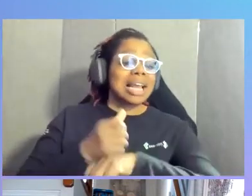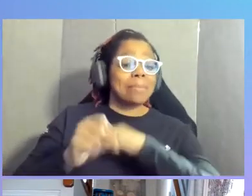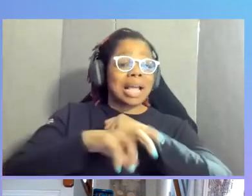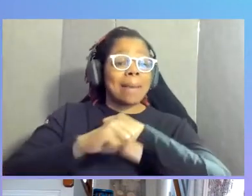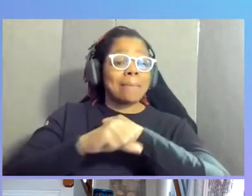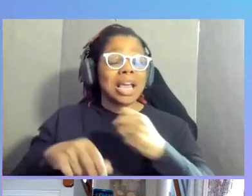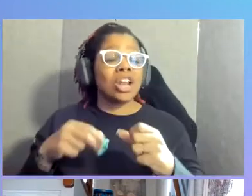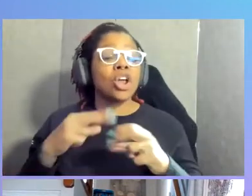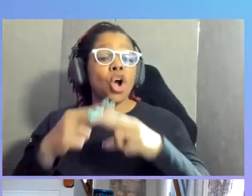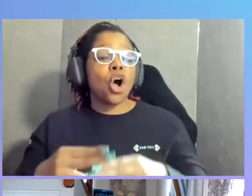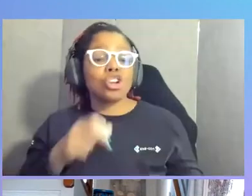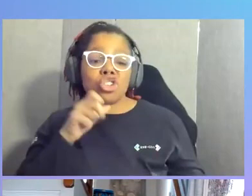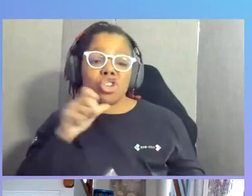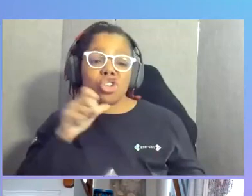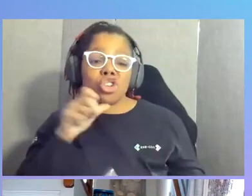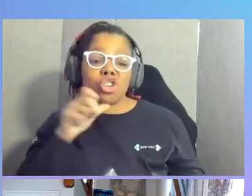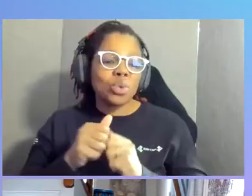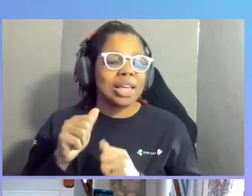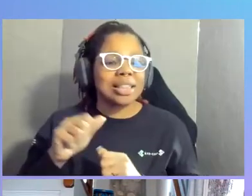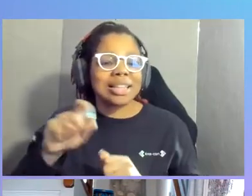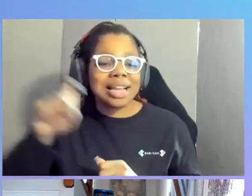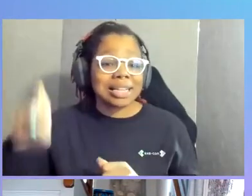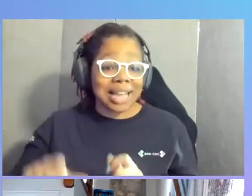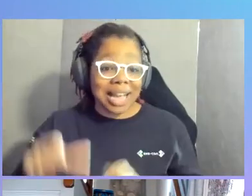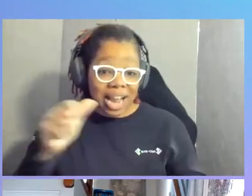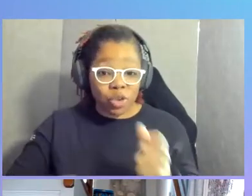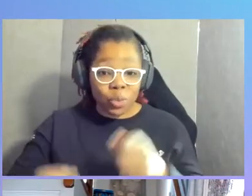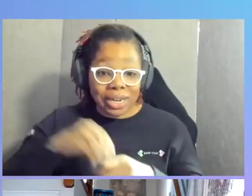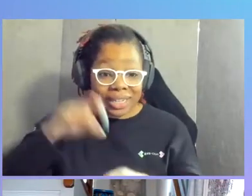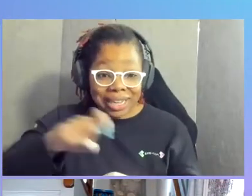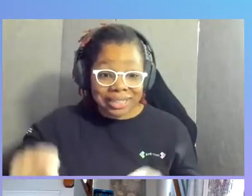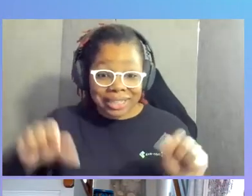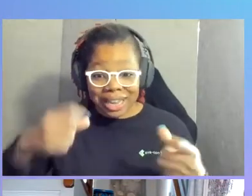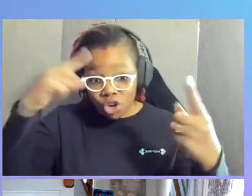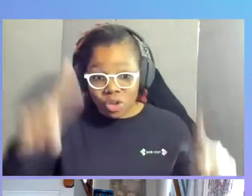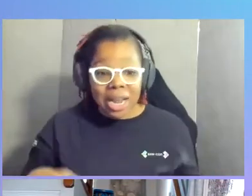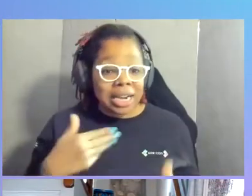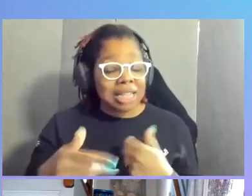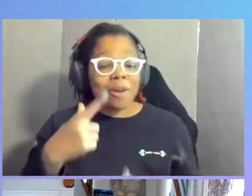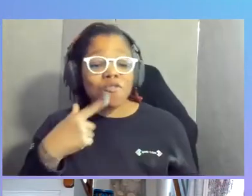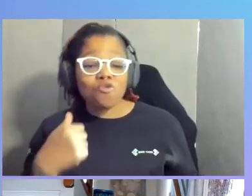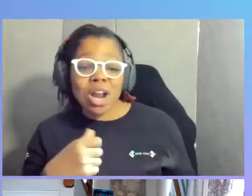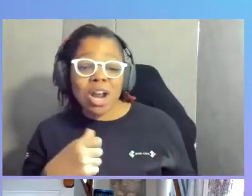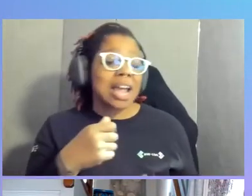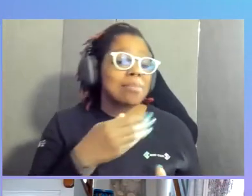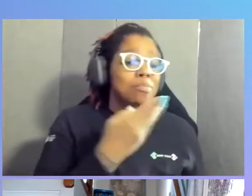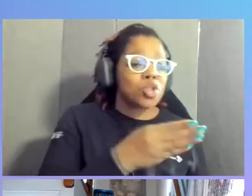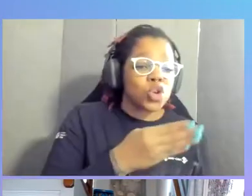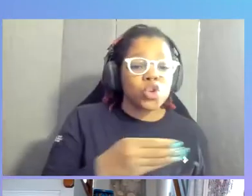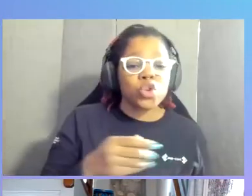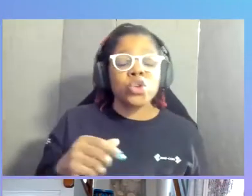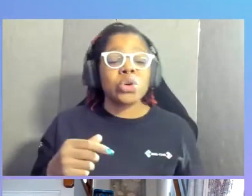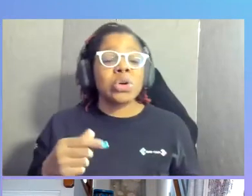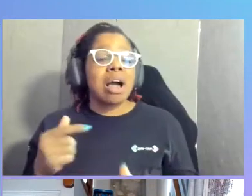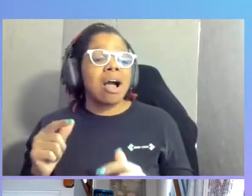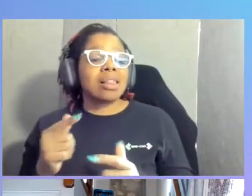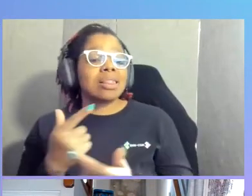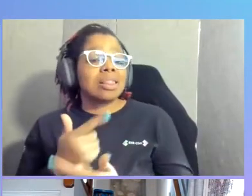they realized that one thing everybody in Texas can agree on, whether they were red state or blue state, whether they were liberal or